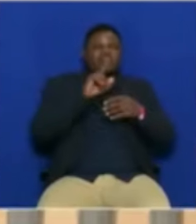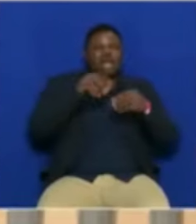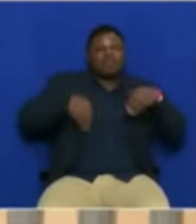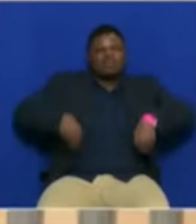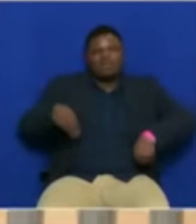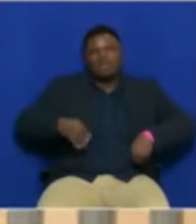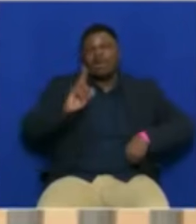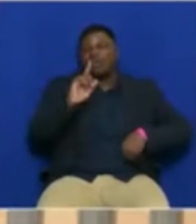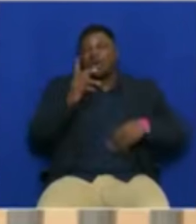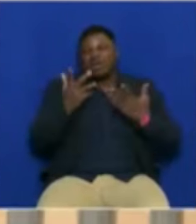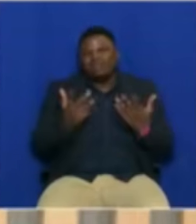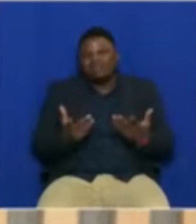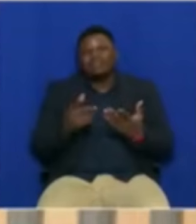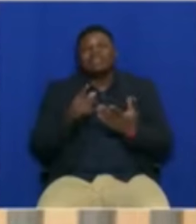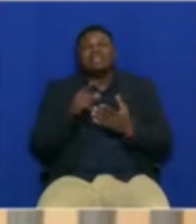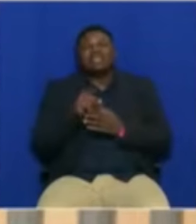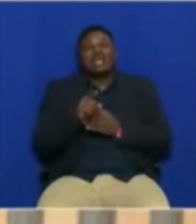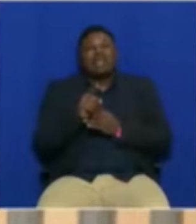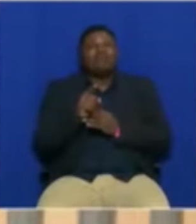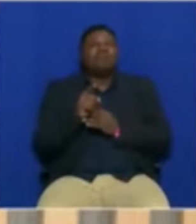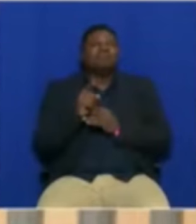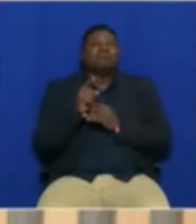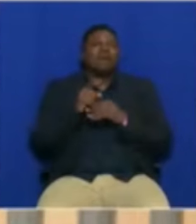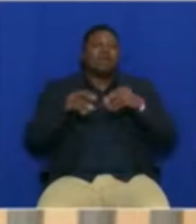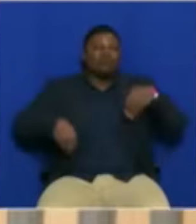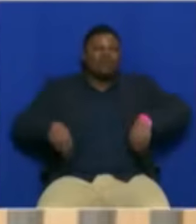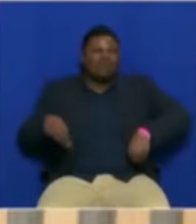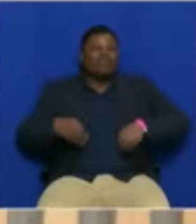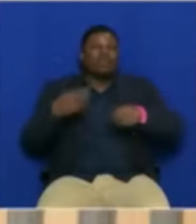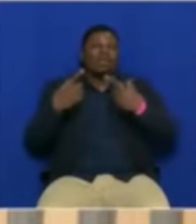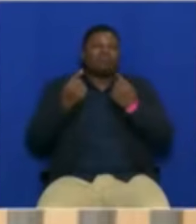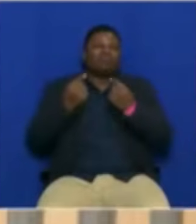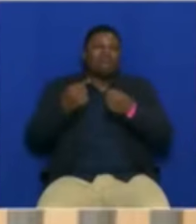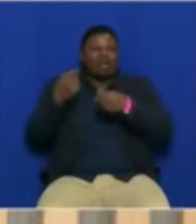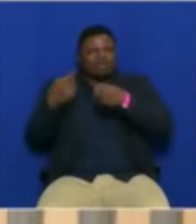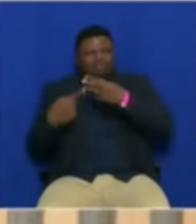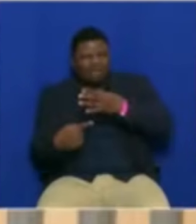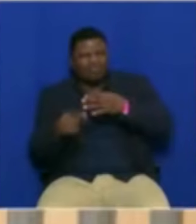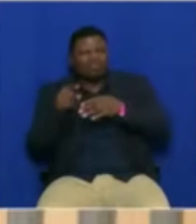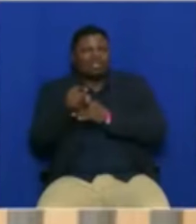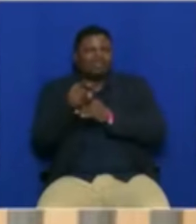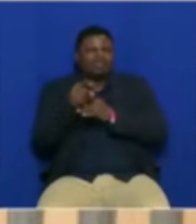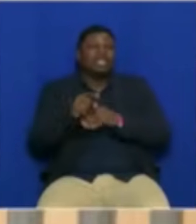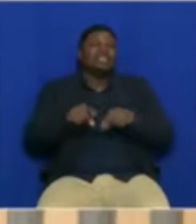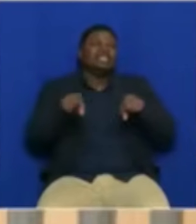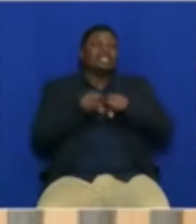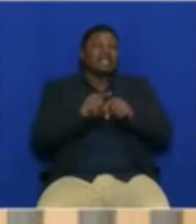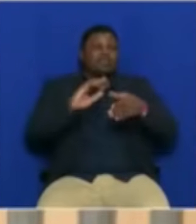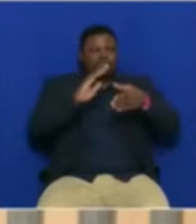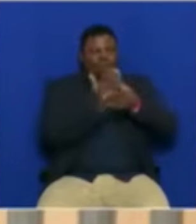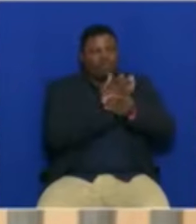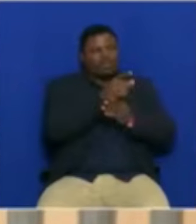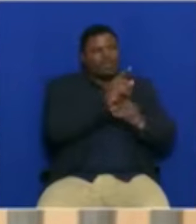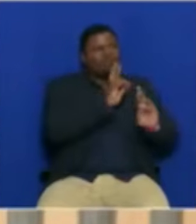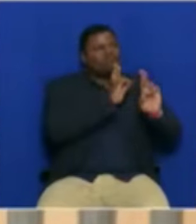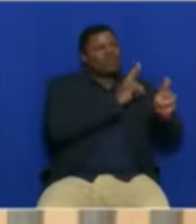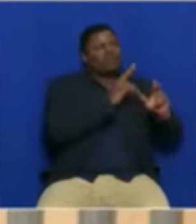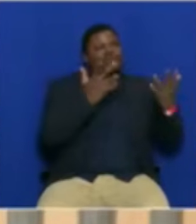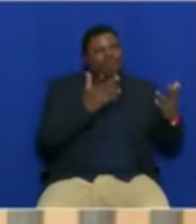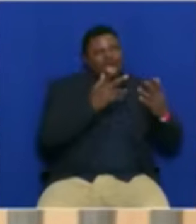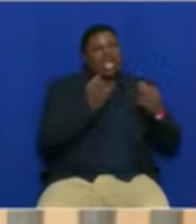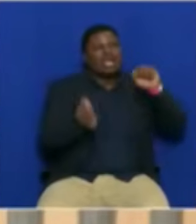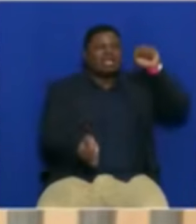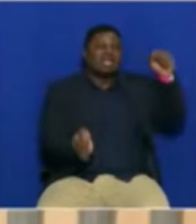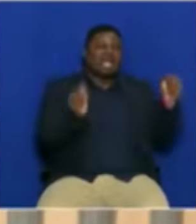provided, and there's a note that the docket is locked in a safe at the police station and access thereto will only be available from